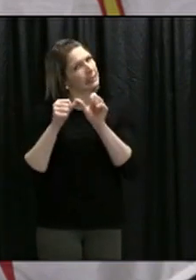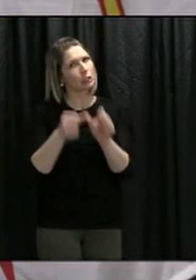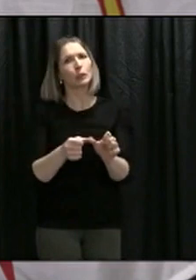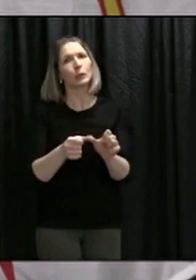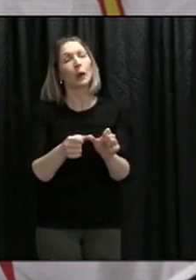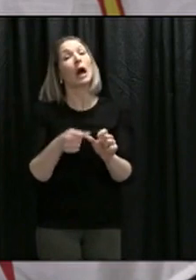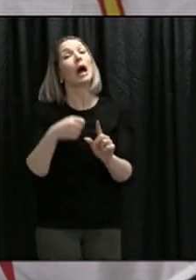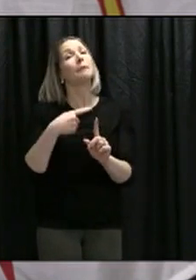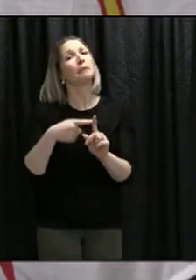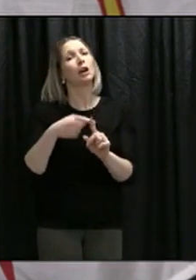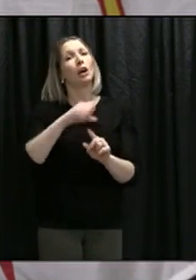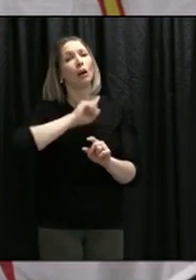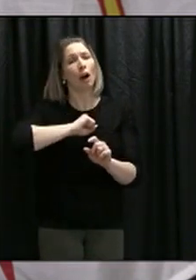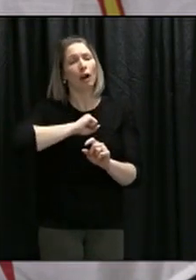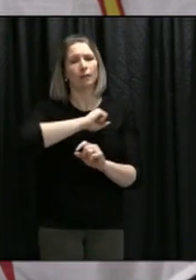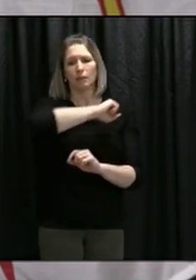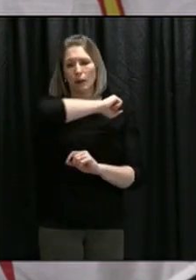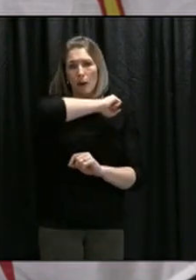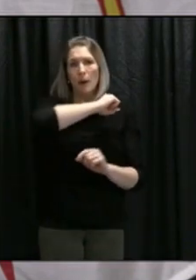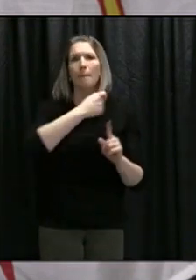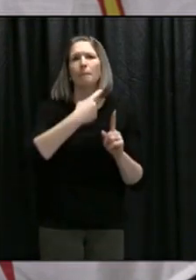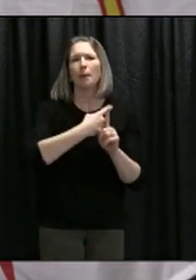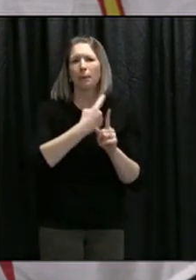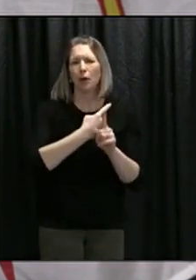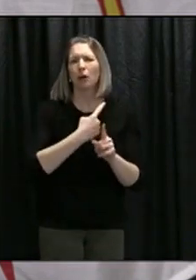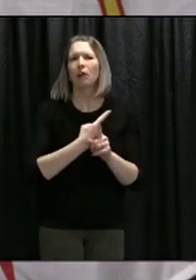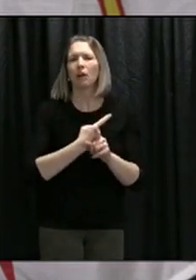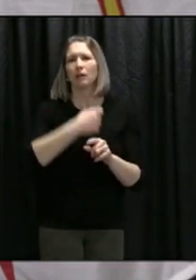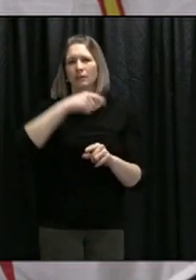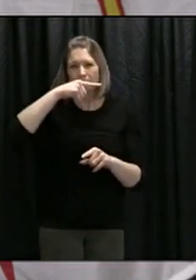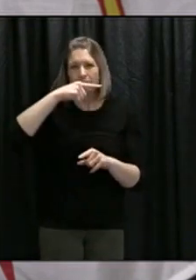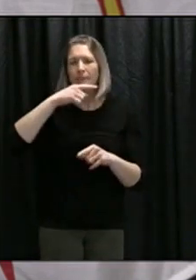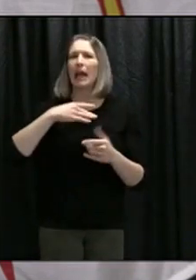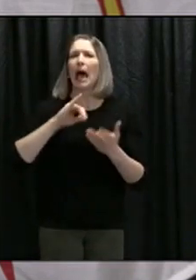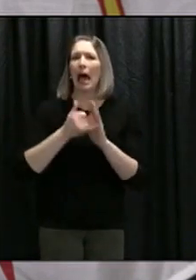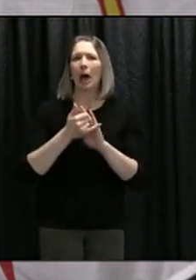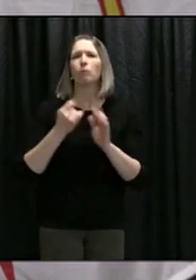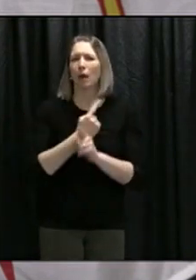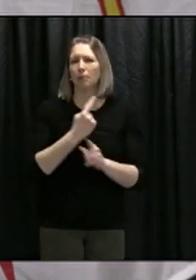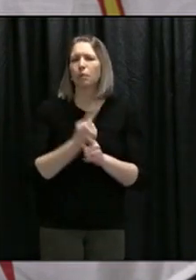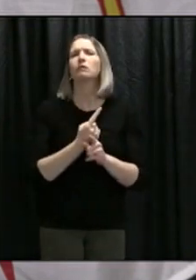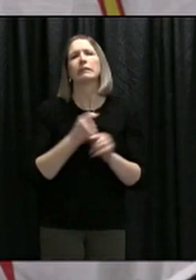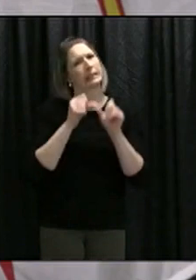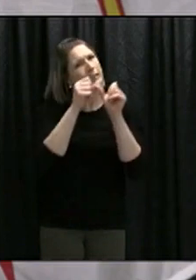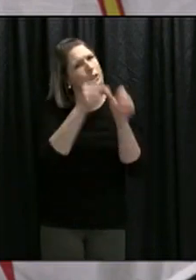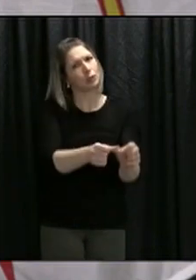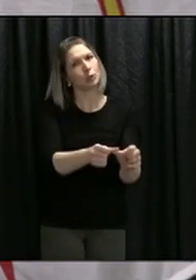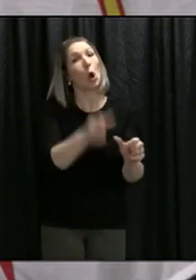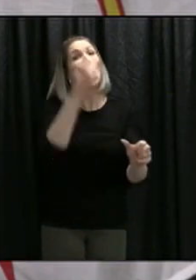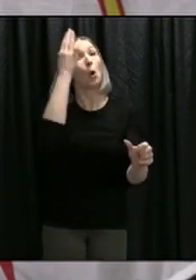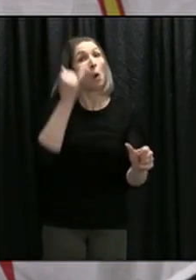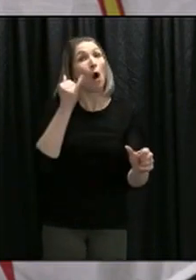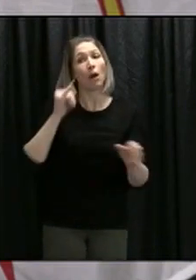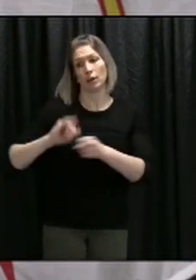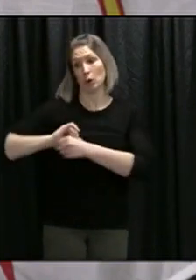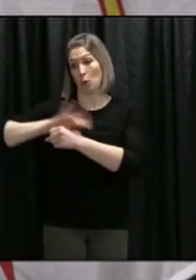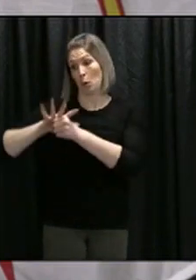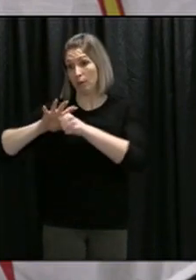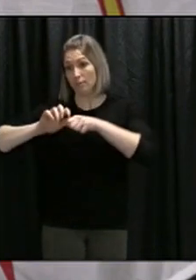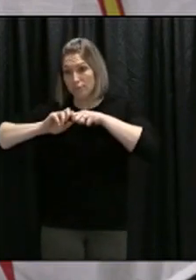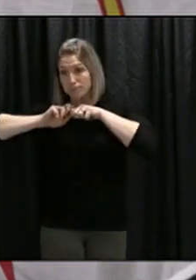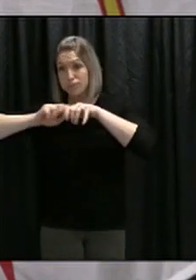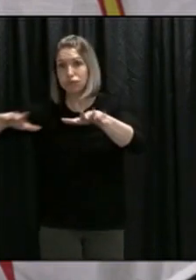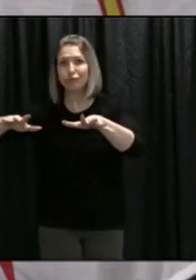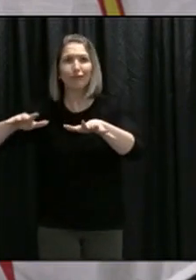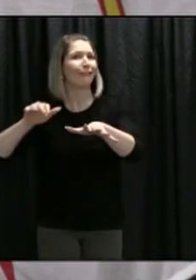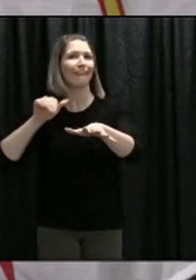have limited and will continue to limit the impact of COVID-19 in our communities. The more we adhere to these measures